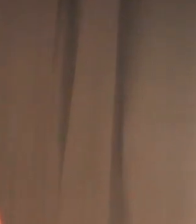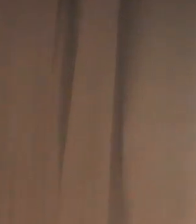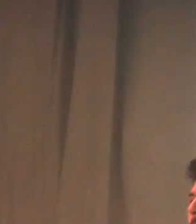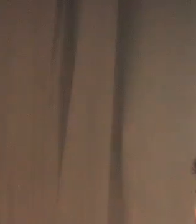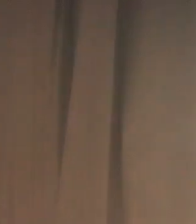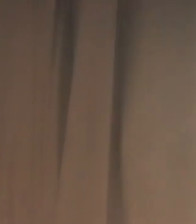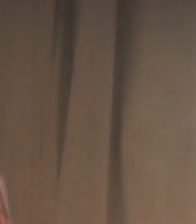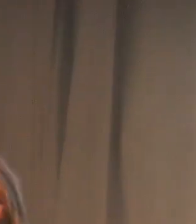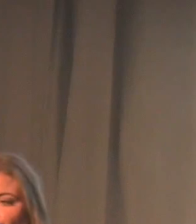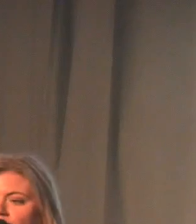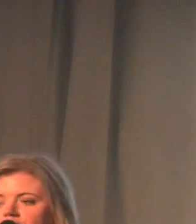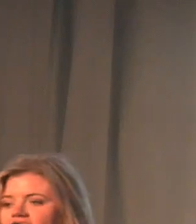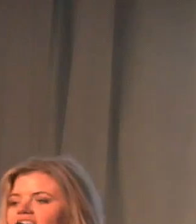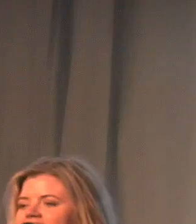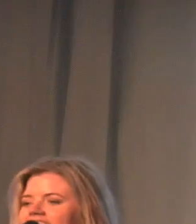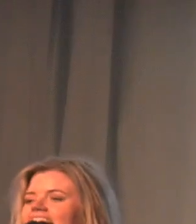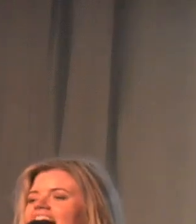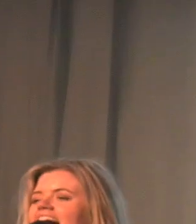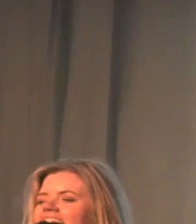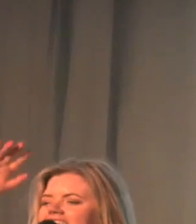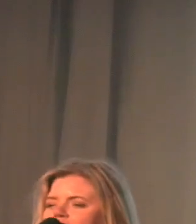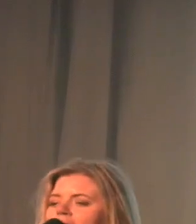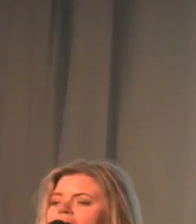Name above, yes, you're the